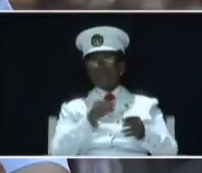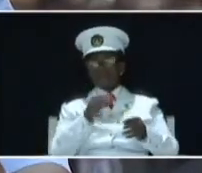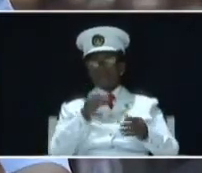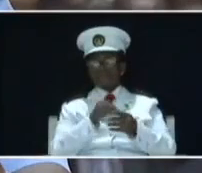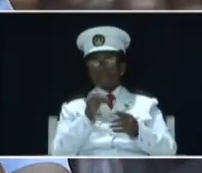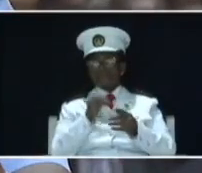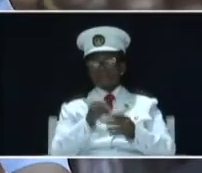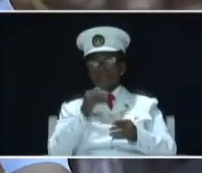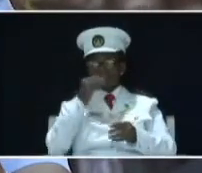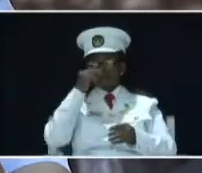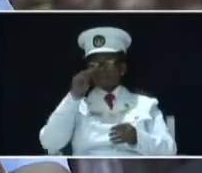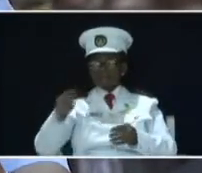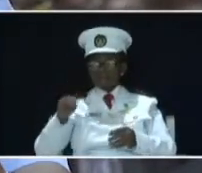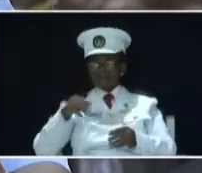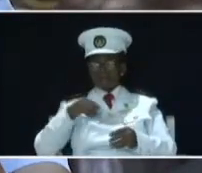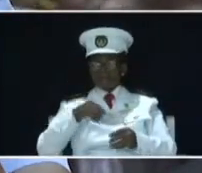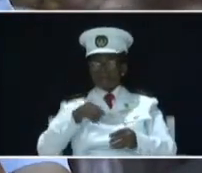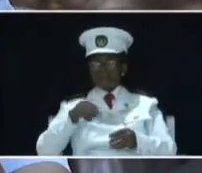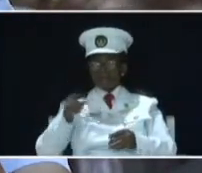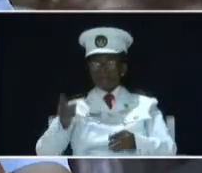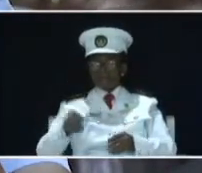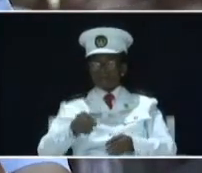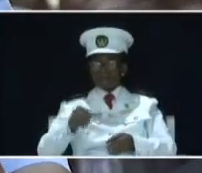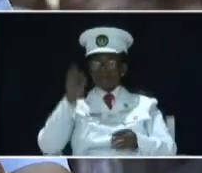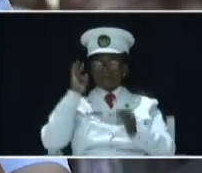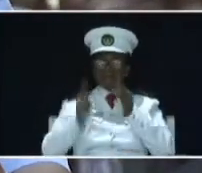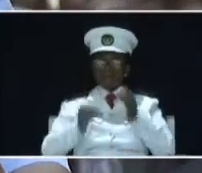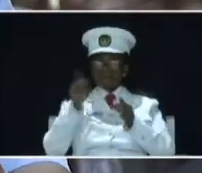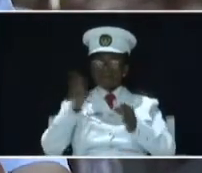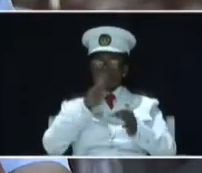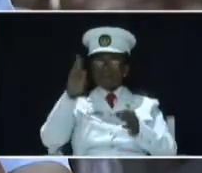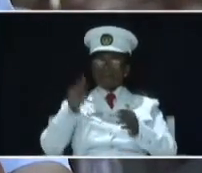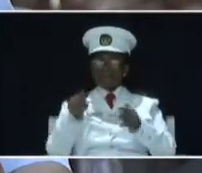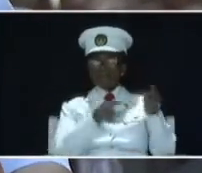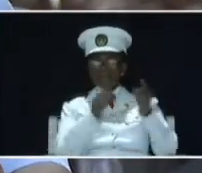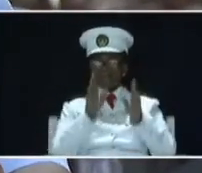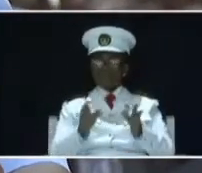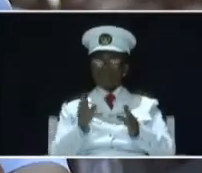If you are his partner, he will never forsake you.